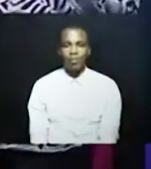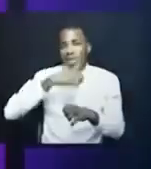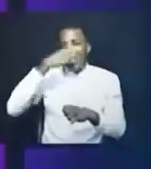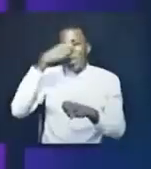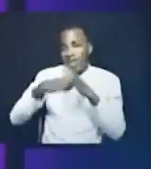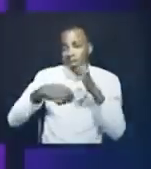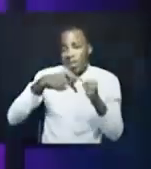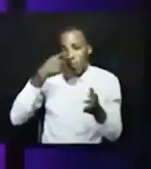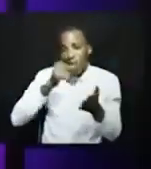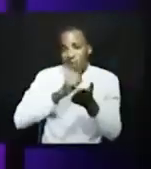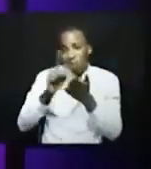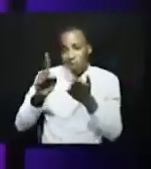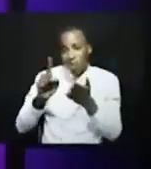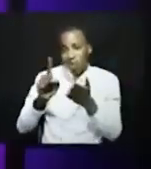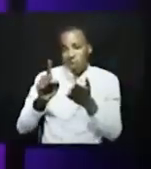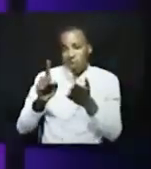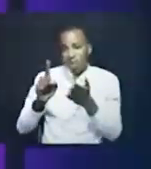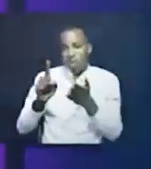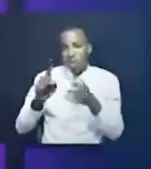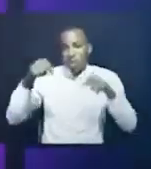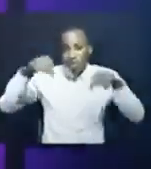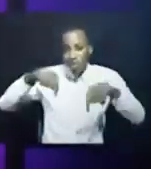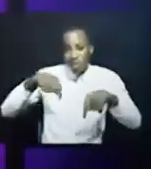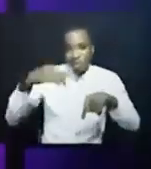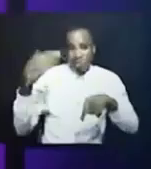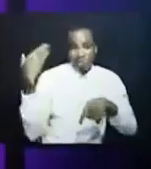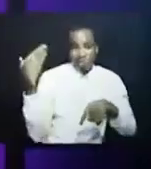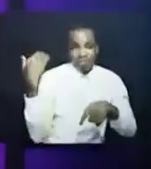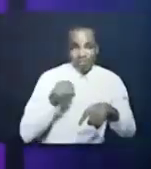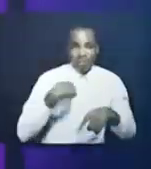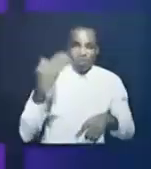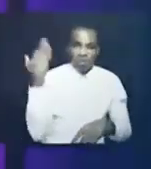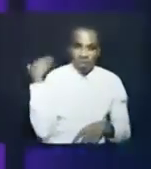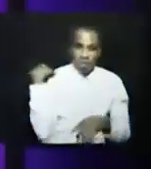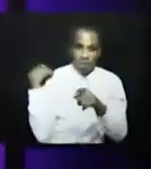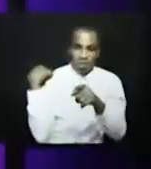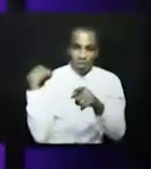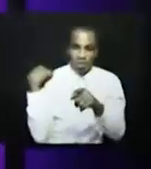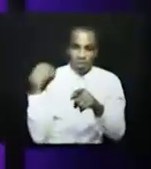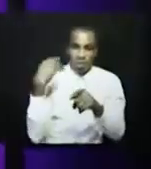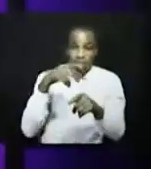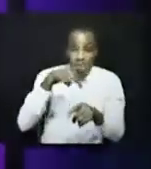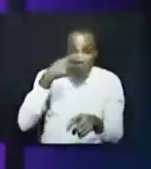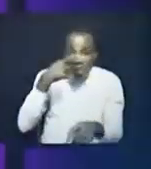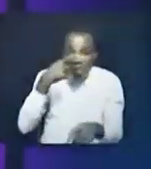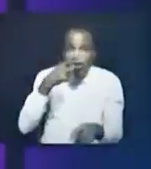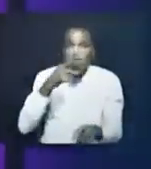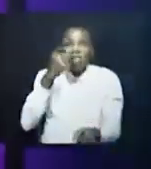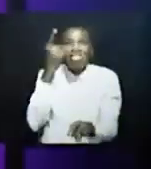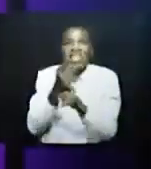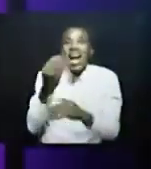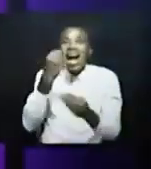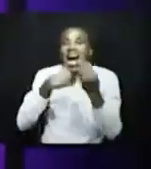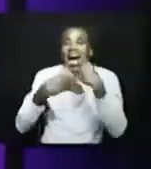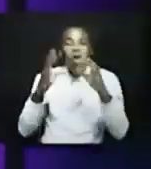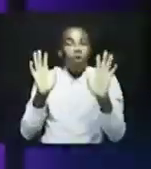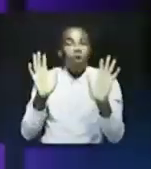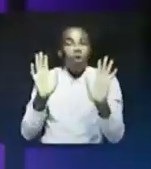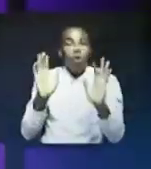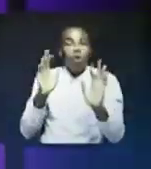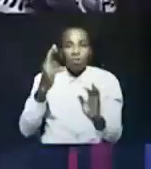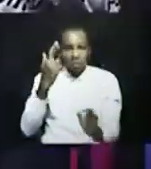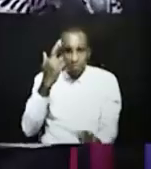I want to remind you that Pentecost is for business.